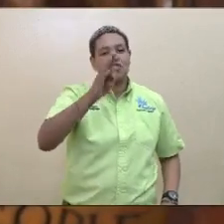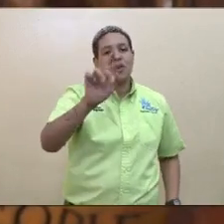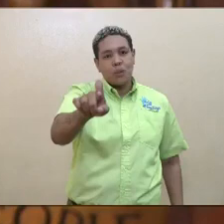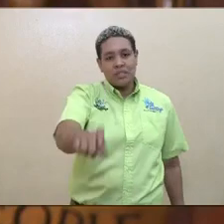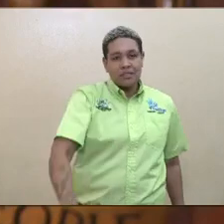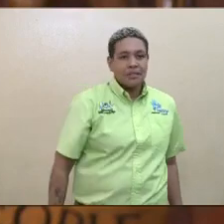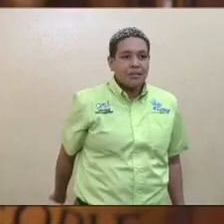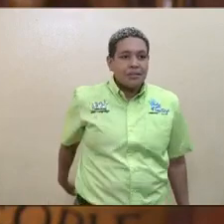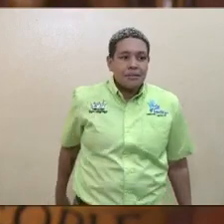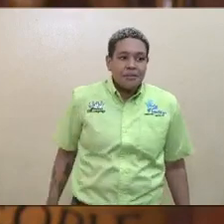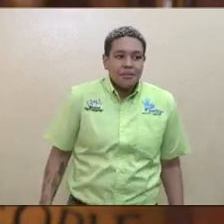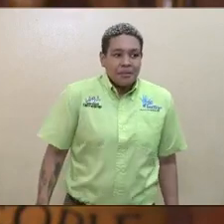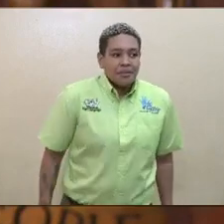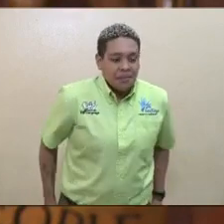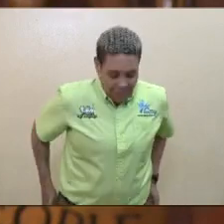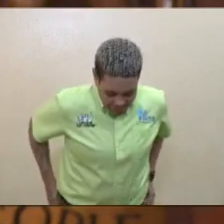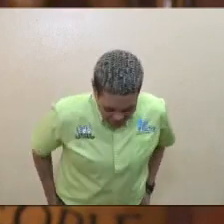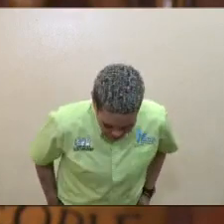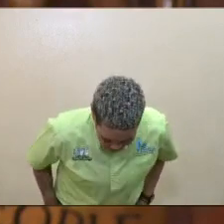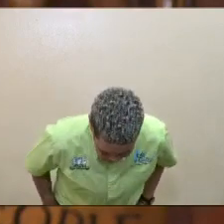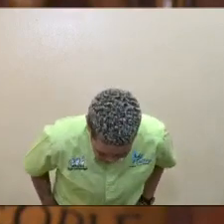questions.